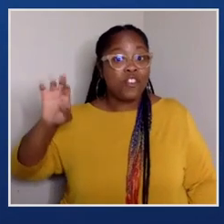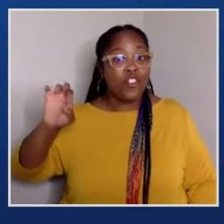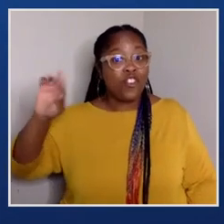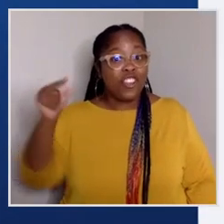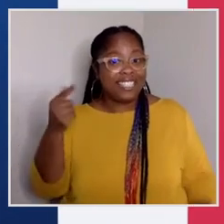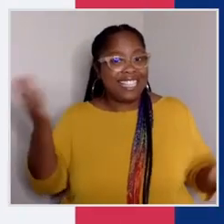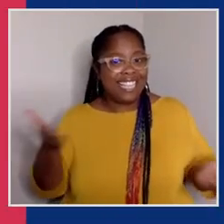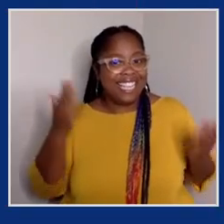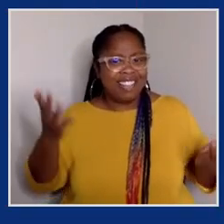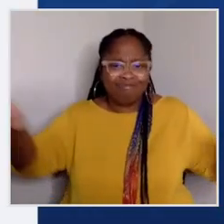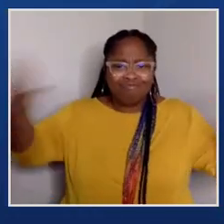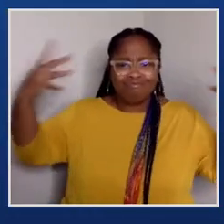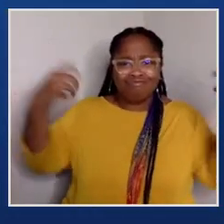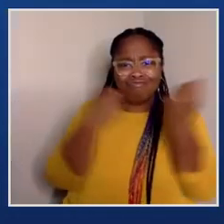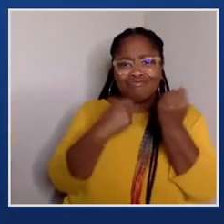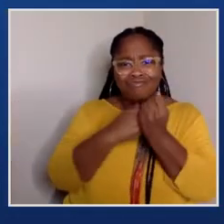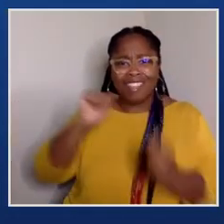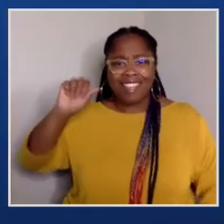for ASAPferg.